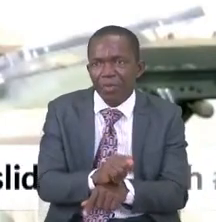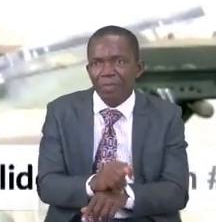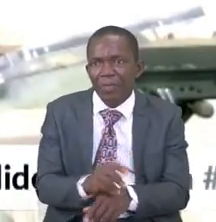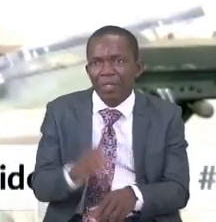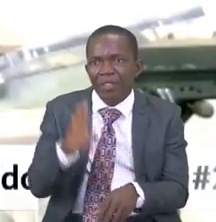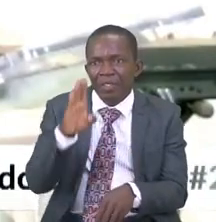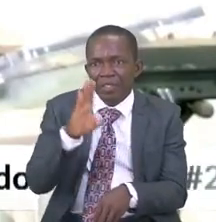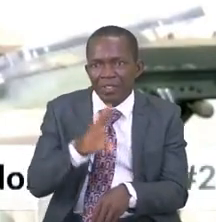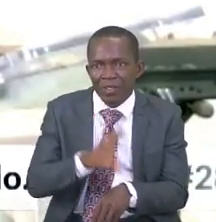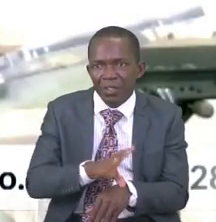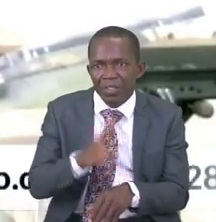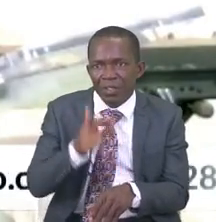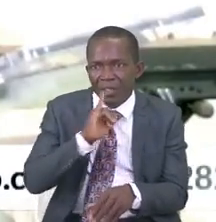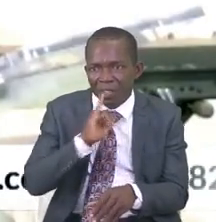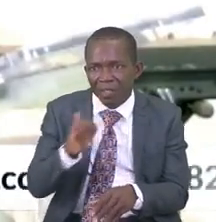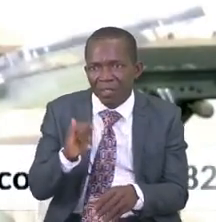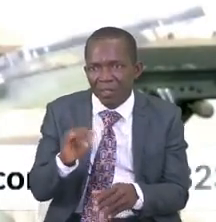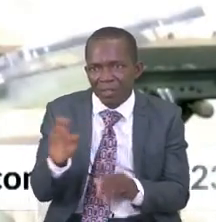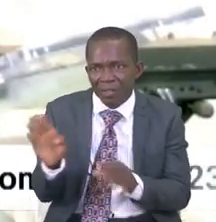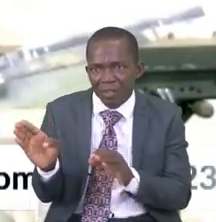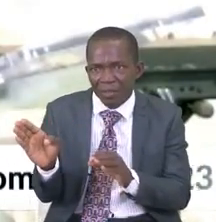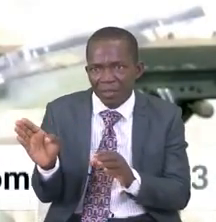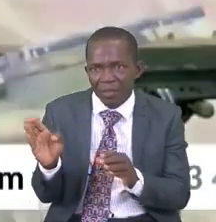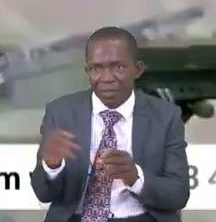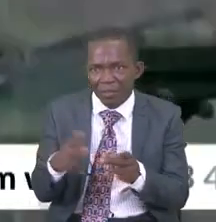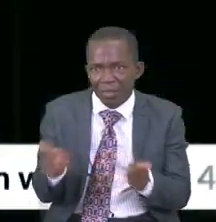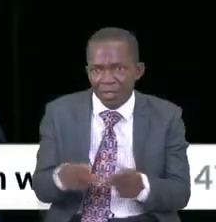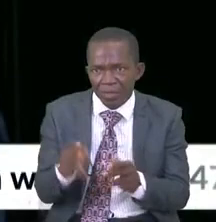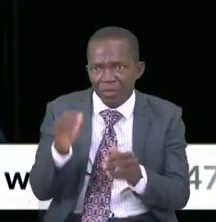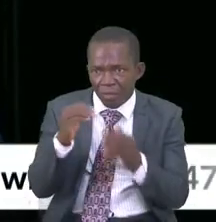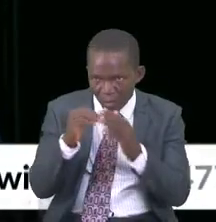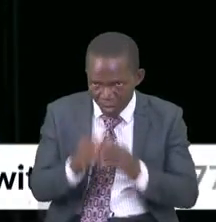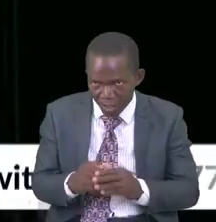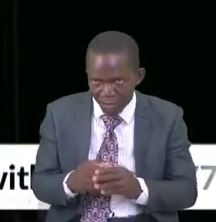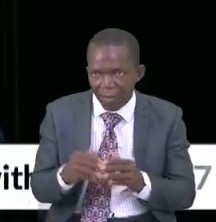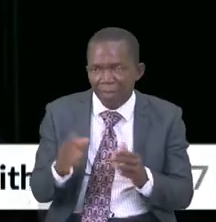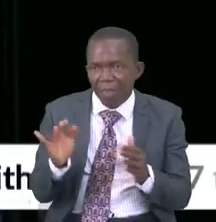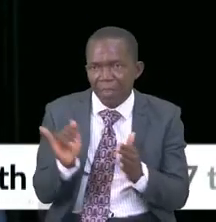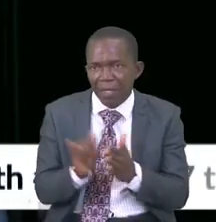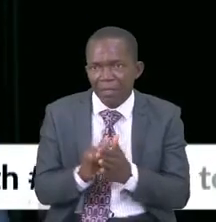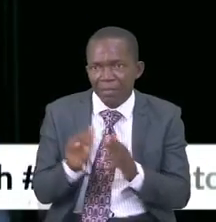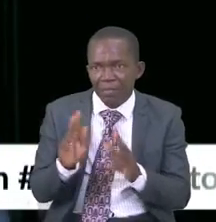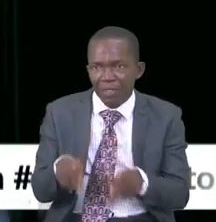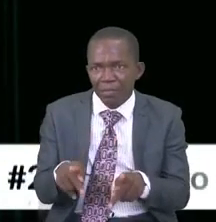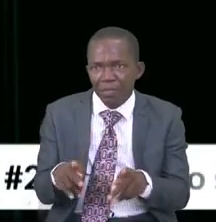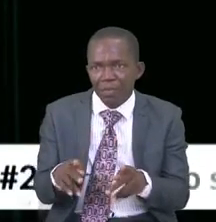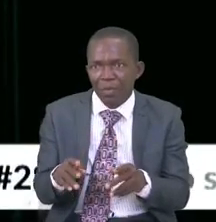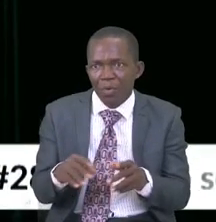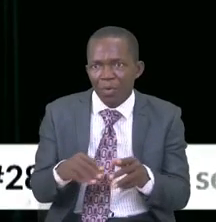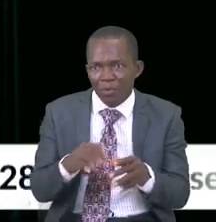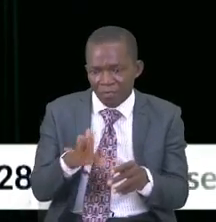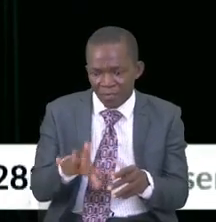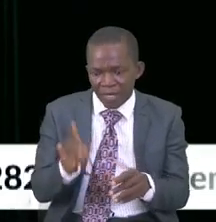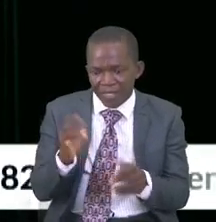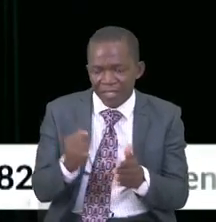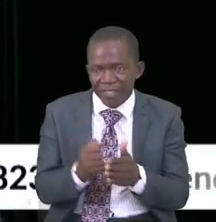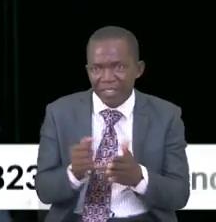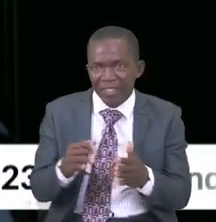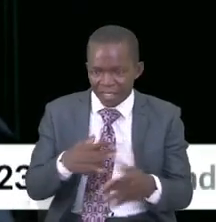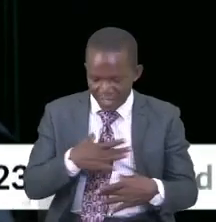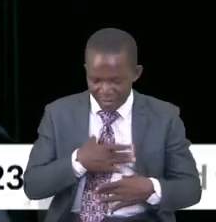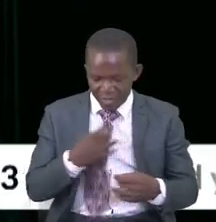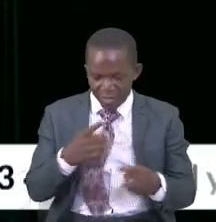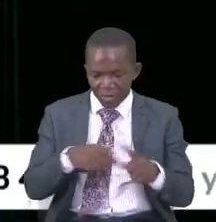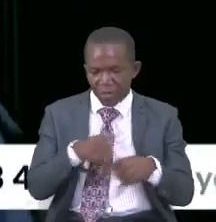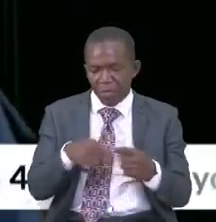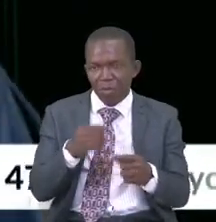is God's theater. I said, did you know that while people go to the theater to watch film shows, the angels come to watch